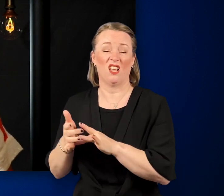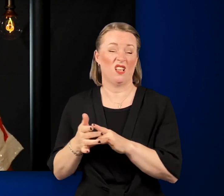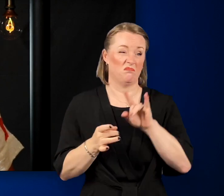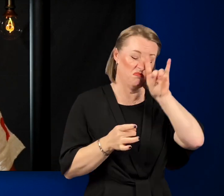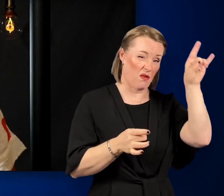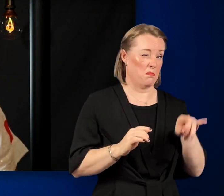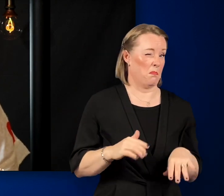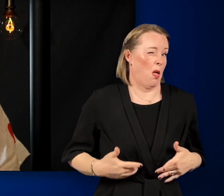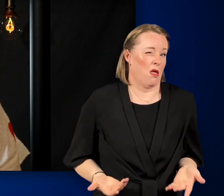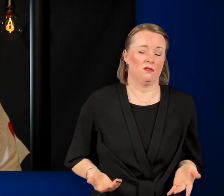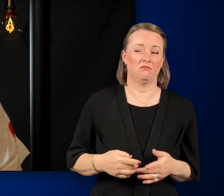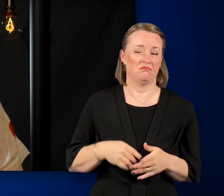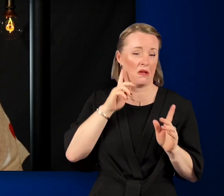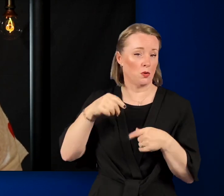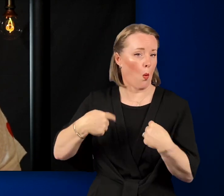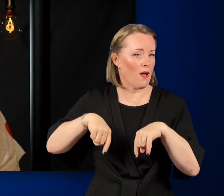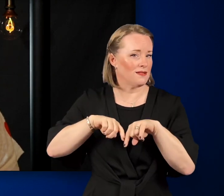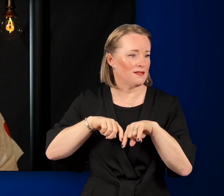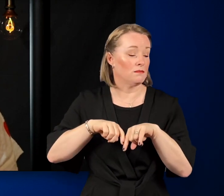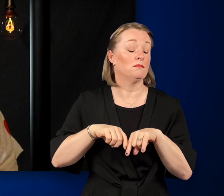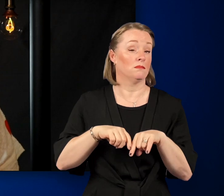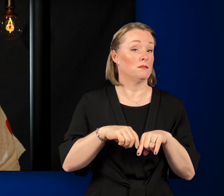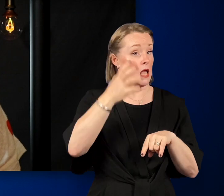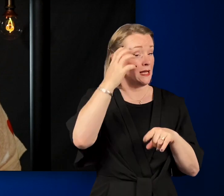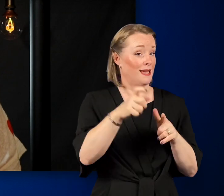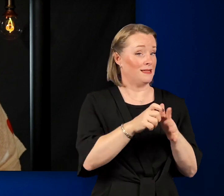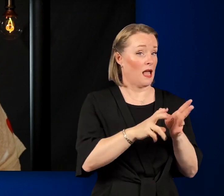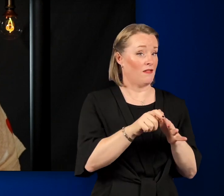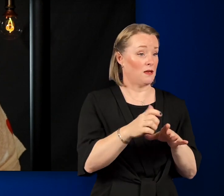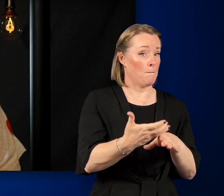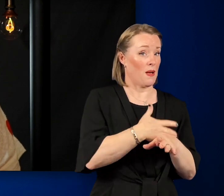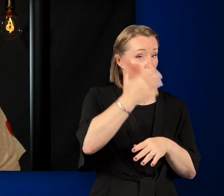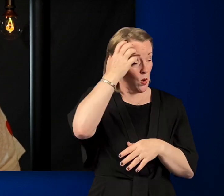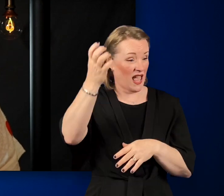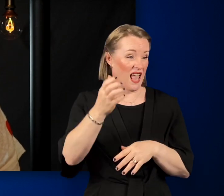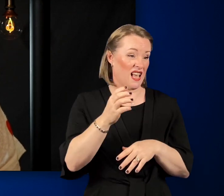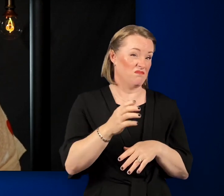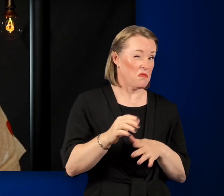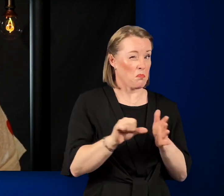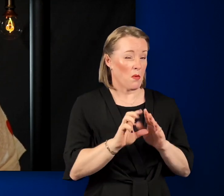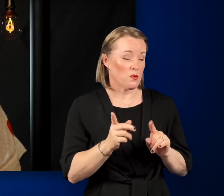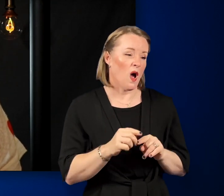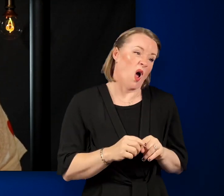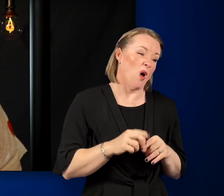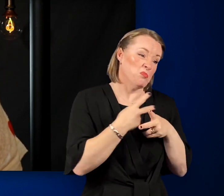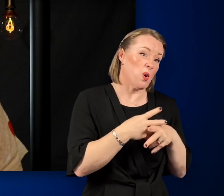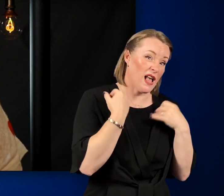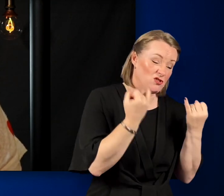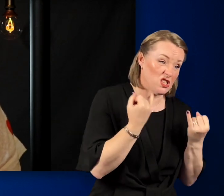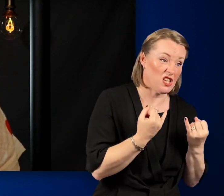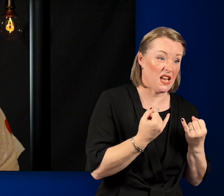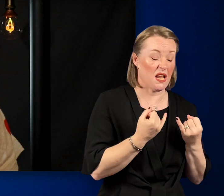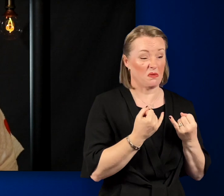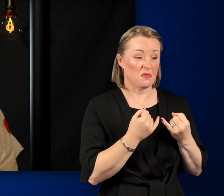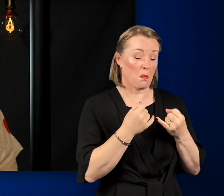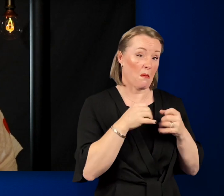his sheep. But once God called him to a new life and destiny, he began to face armies, kings, and civil